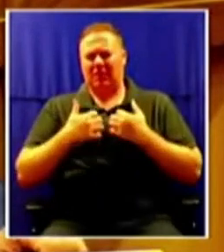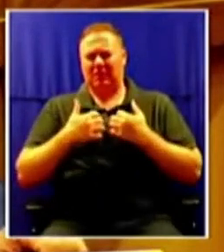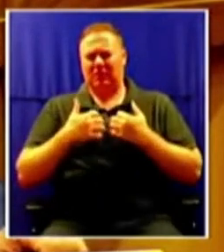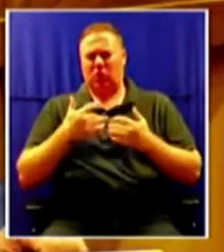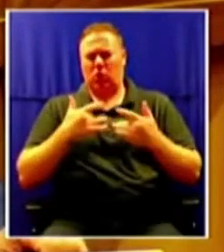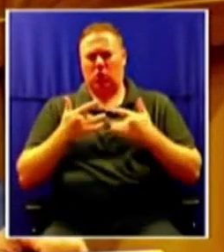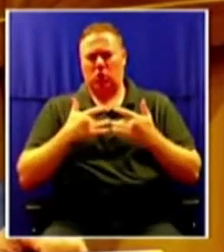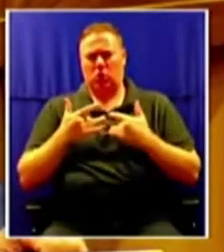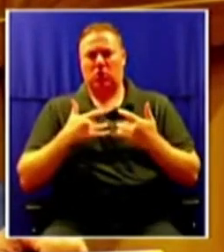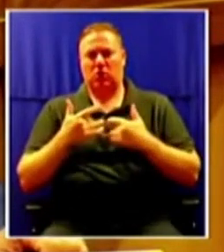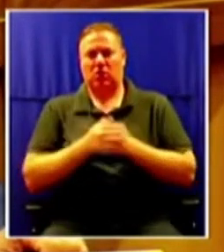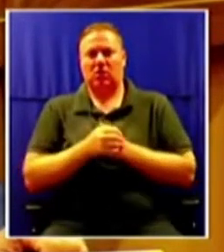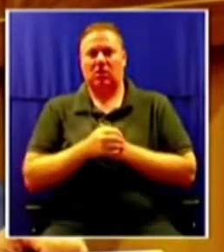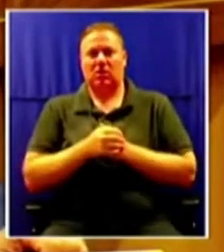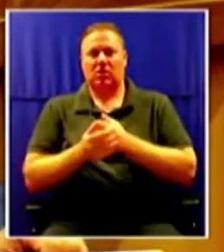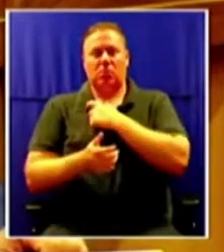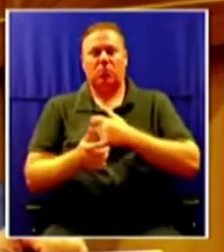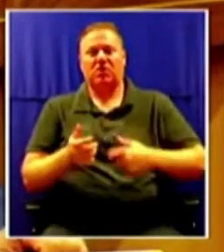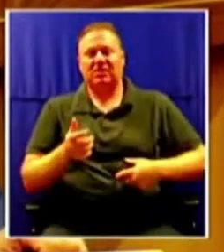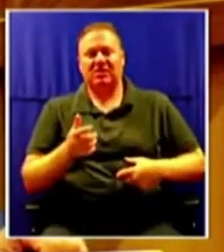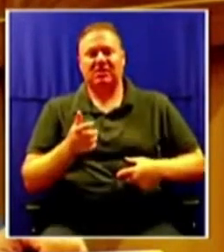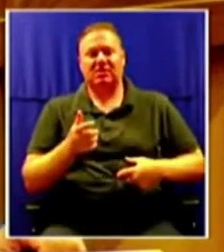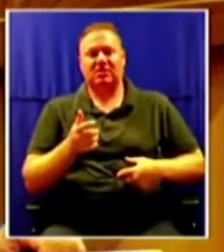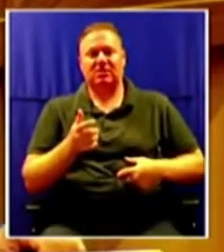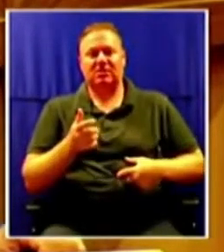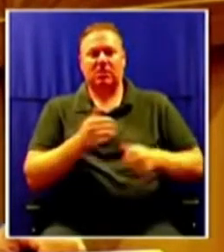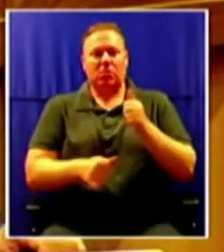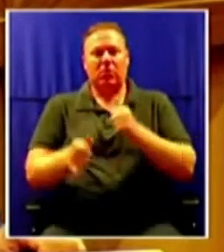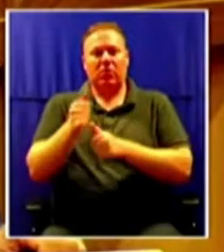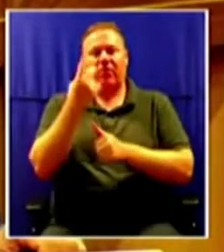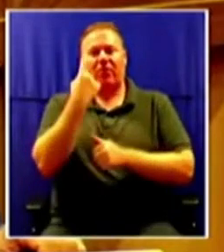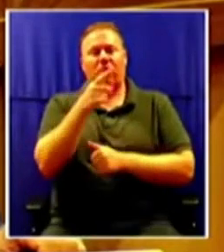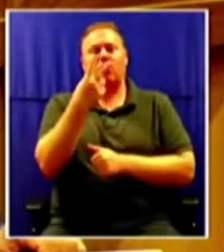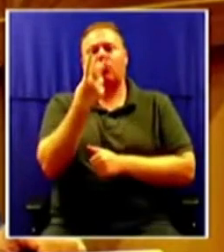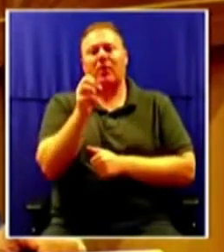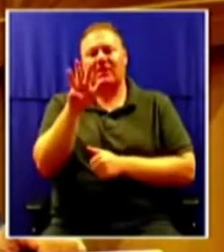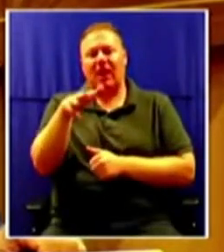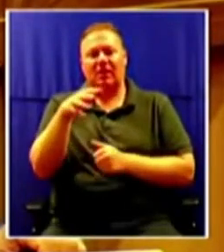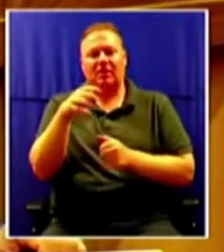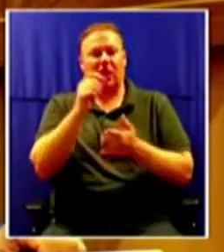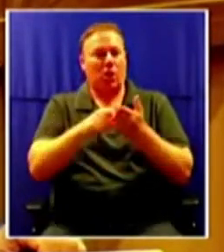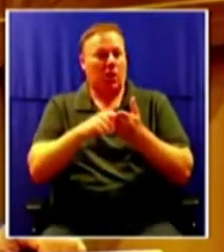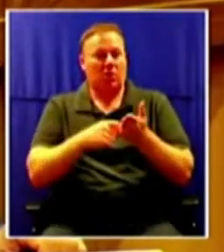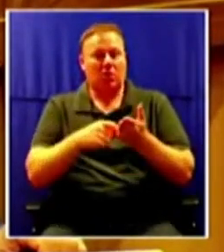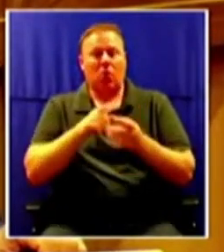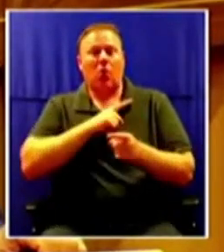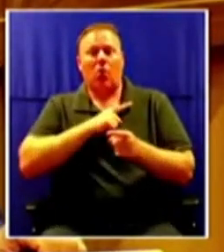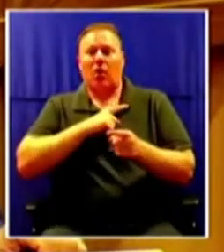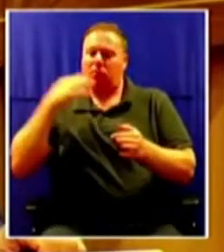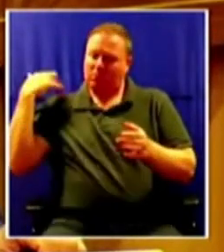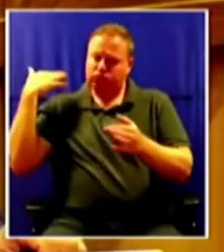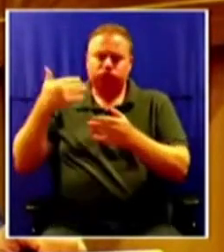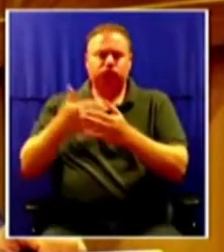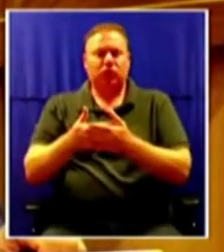the presidential candidate for the 2019 election. Not because of your track record you offered or a record of firm and